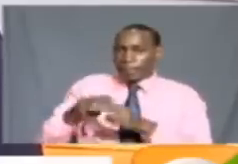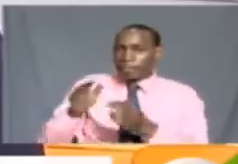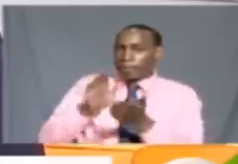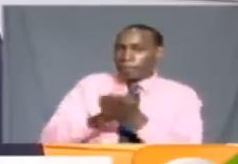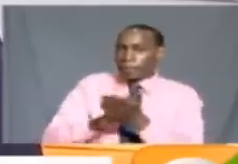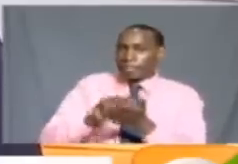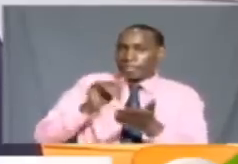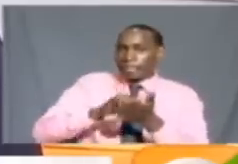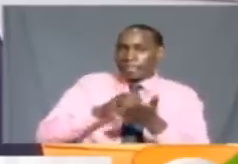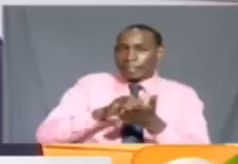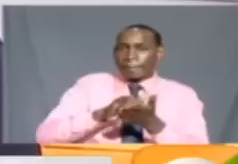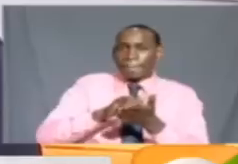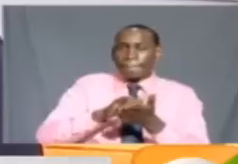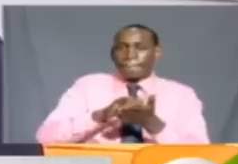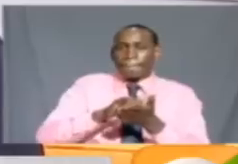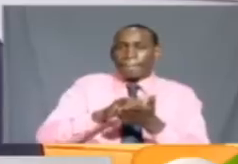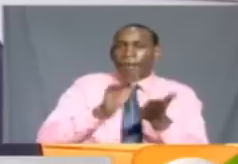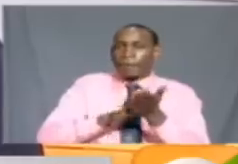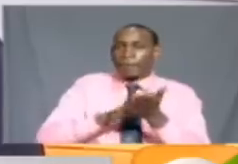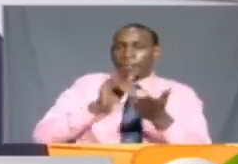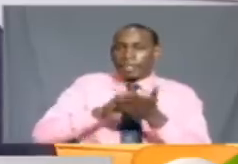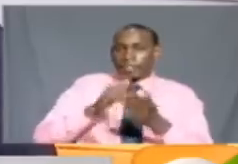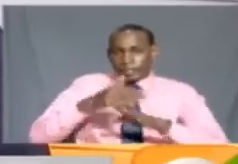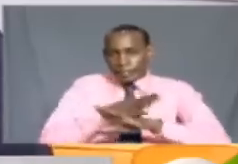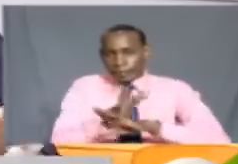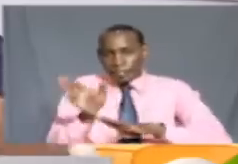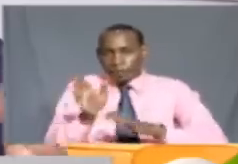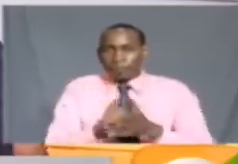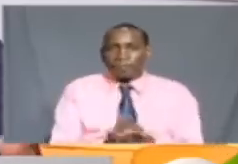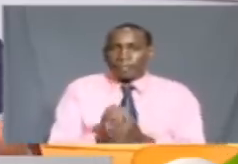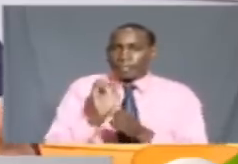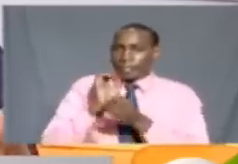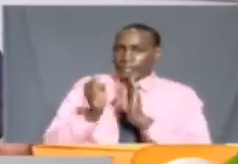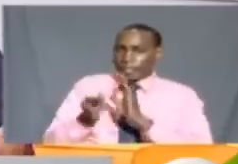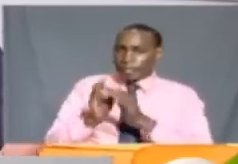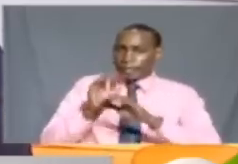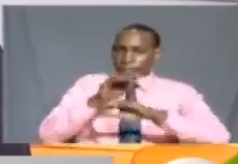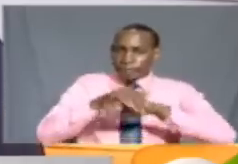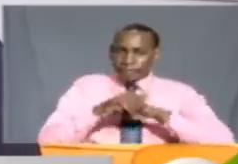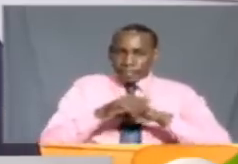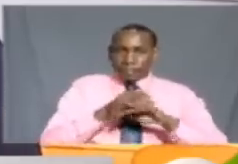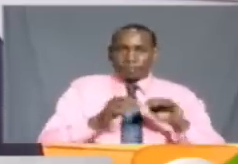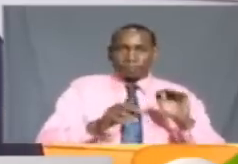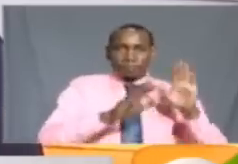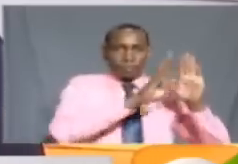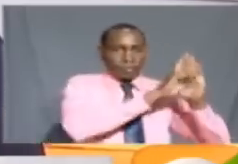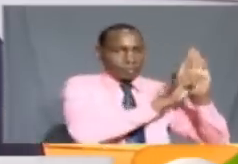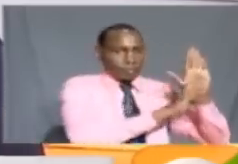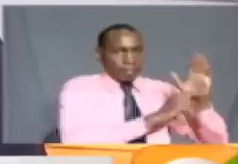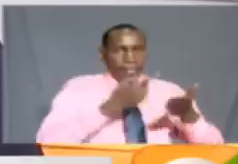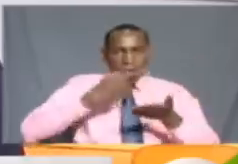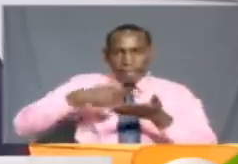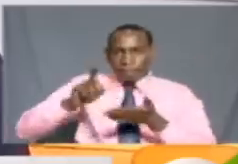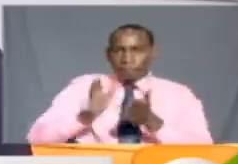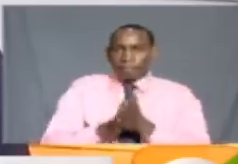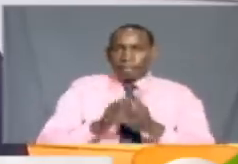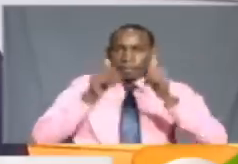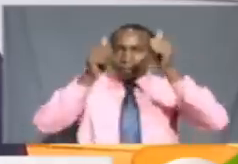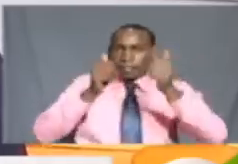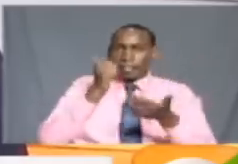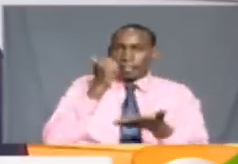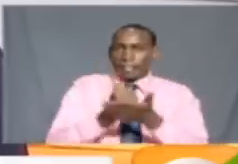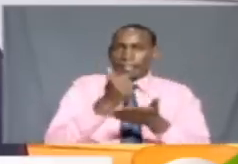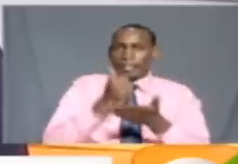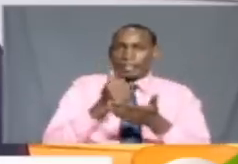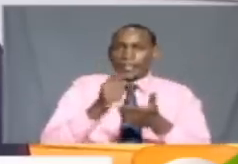is one of the things that we're actually proposing is a diversion. Okay. So if we actually get these guidelines to be passed and gazetted, then